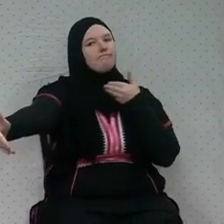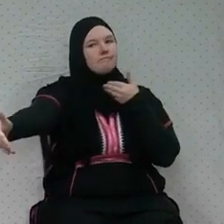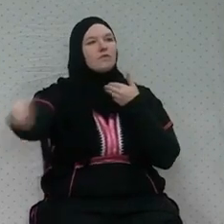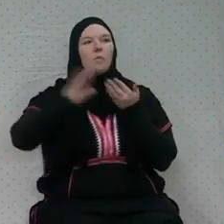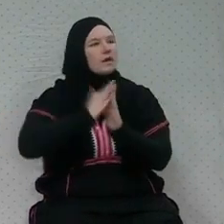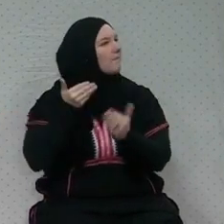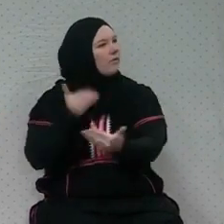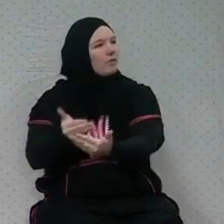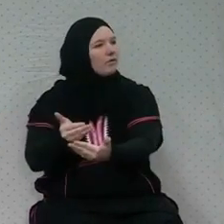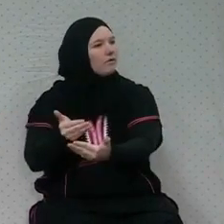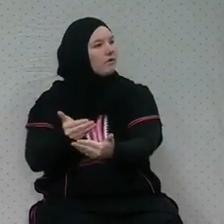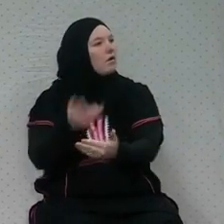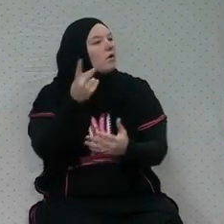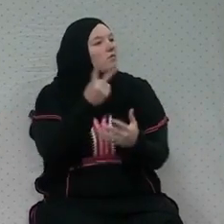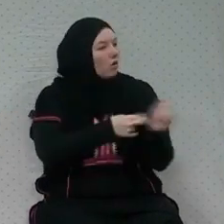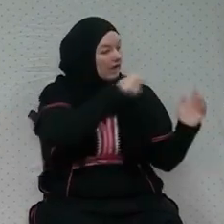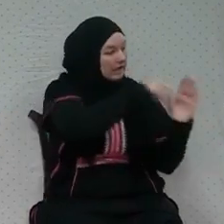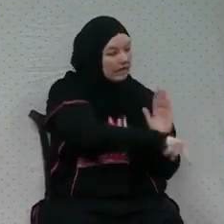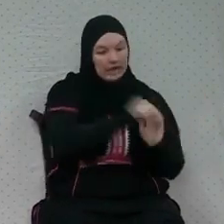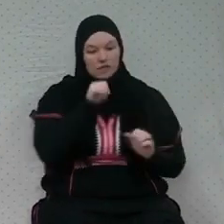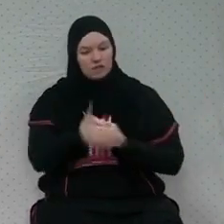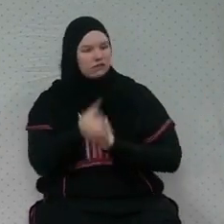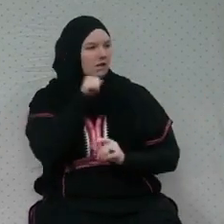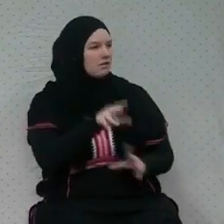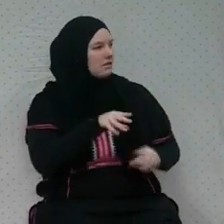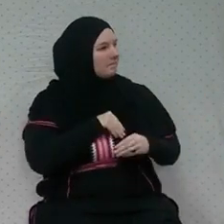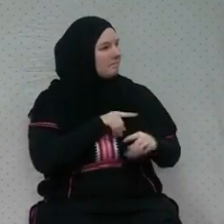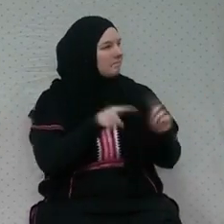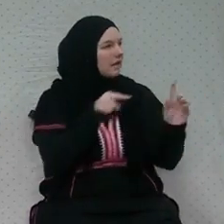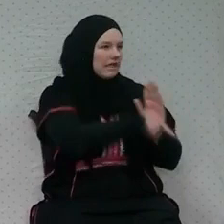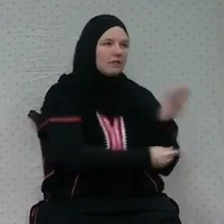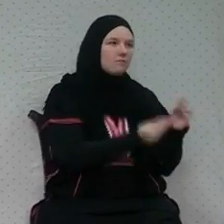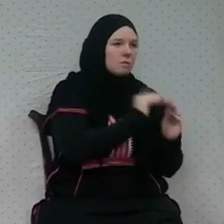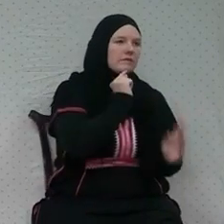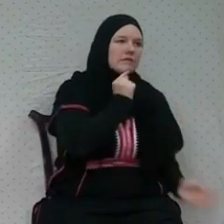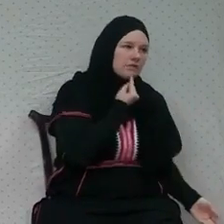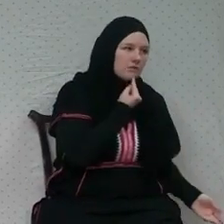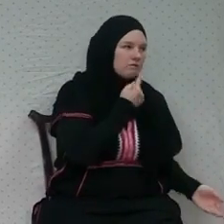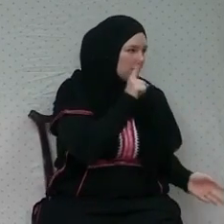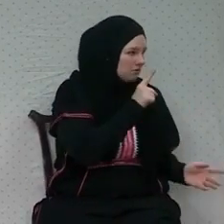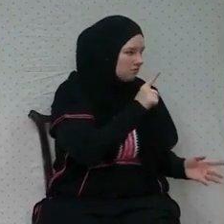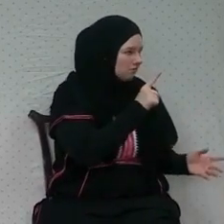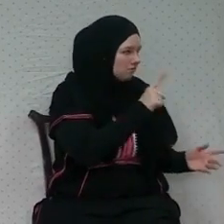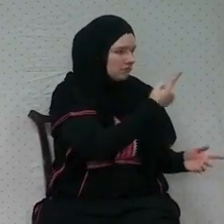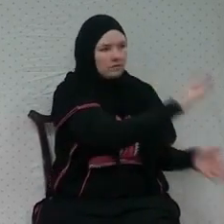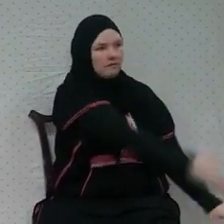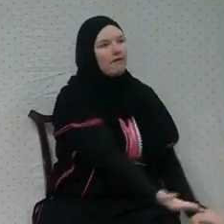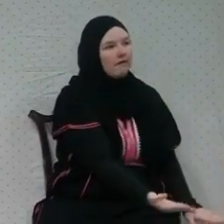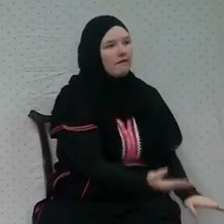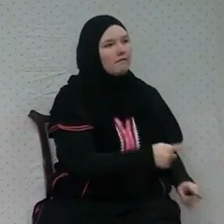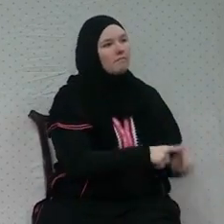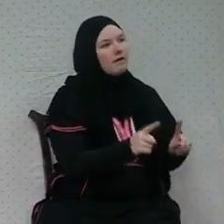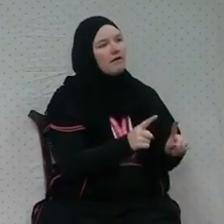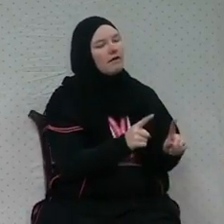morally, both are abhorrent and unacceptable, but killing is more serious. Okay? So it is not the